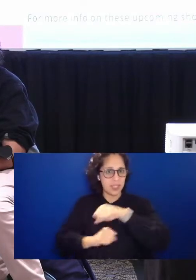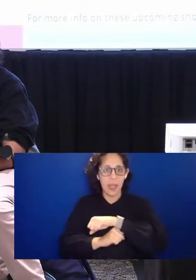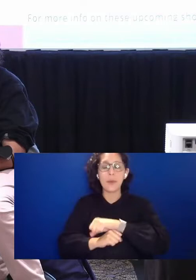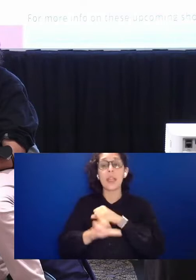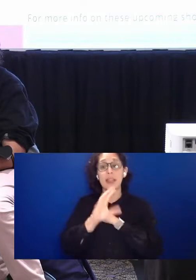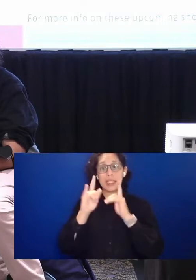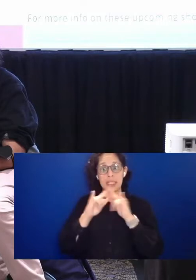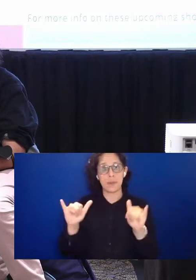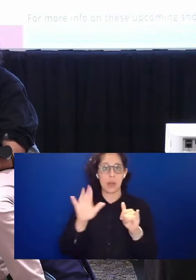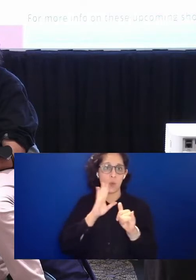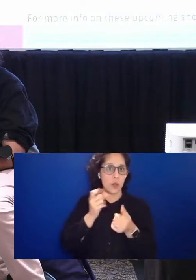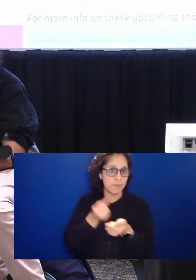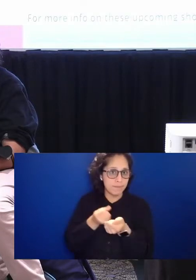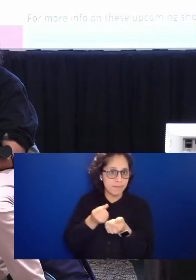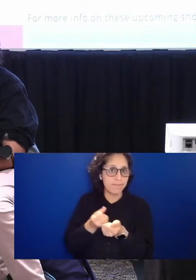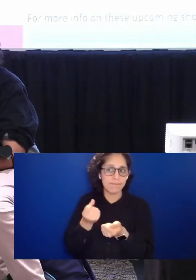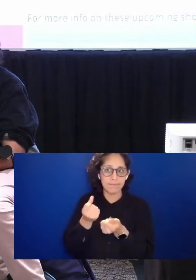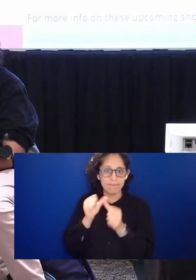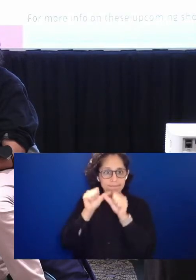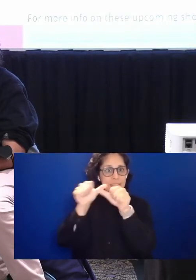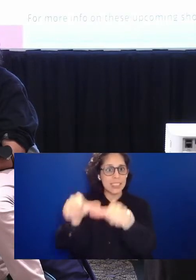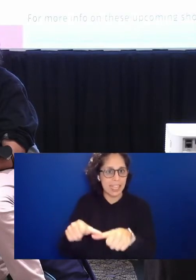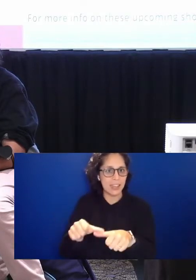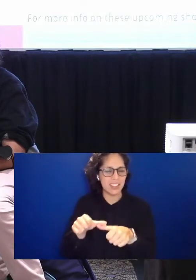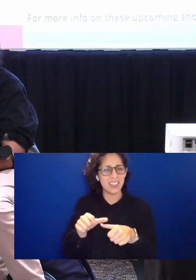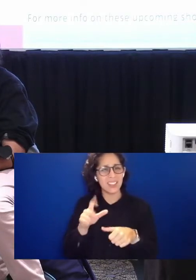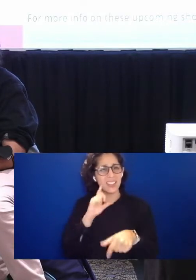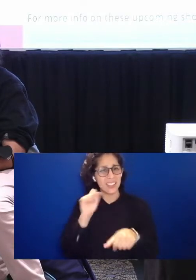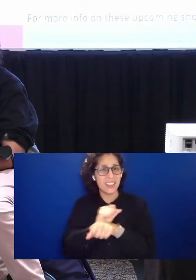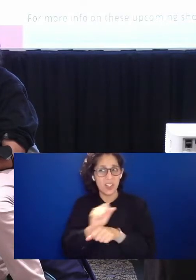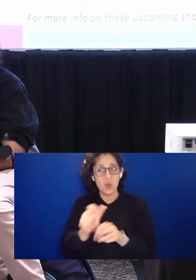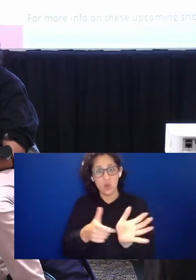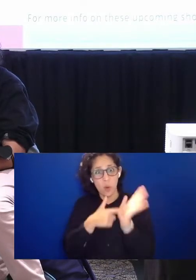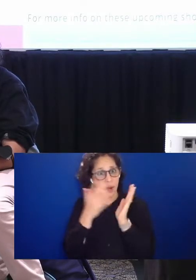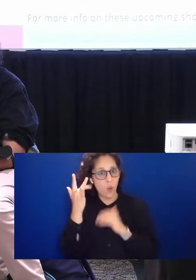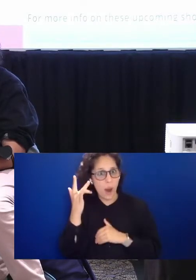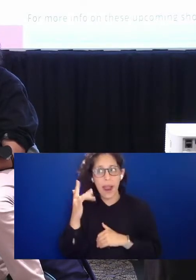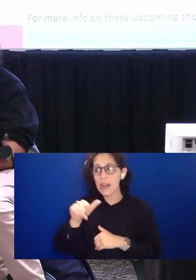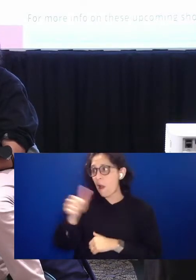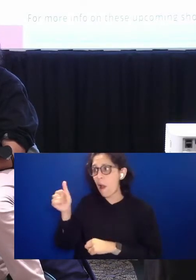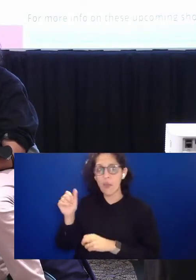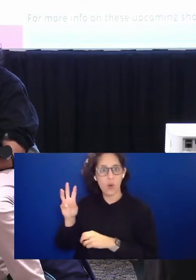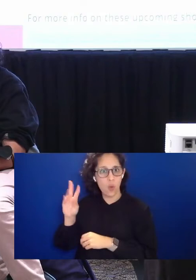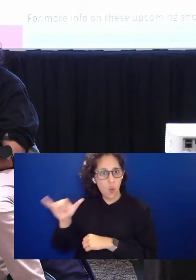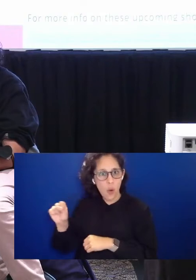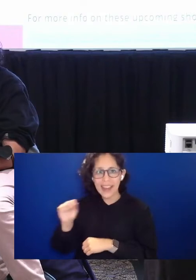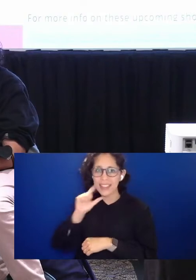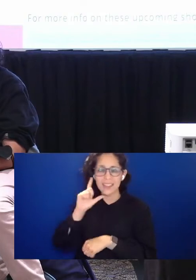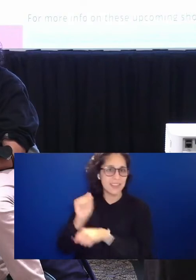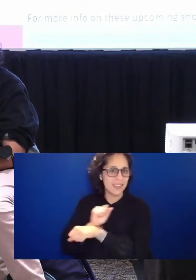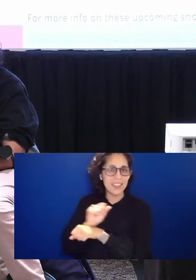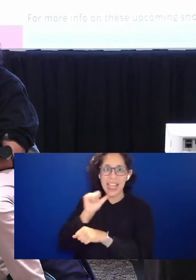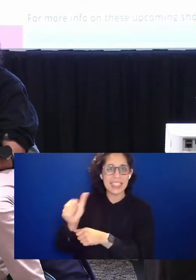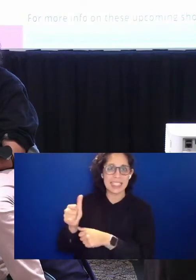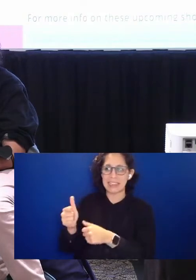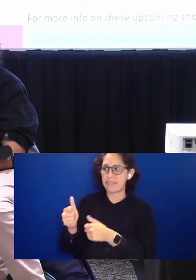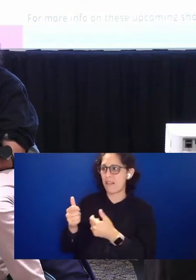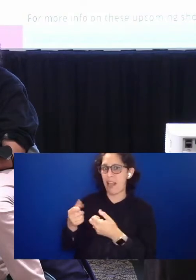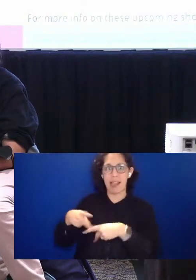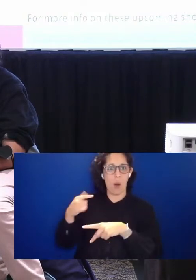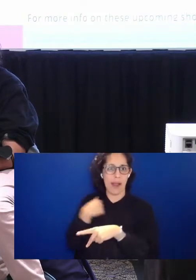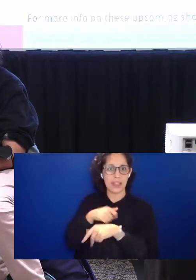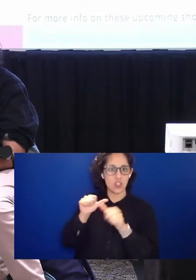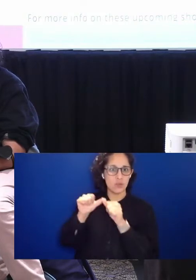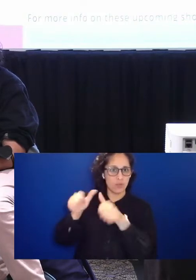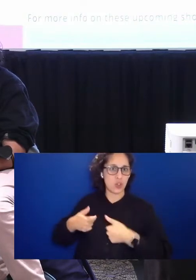think it has to, unfortunately, because it does not sustain us in other ways sometimes financially, which is something that I know a